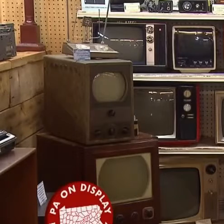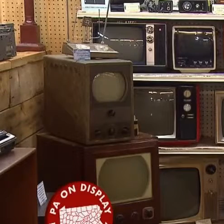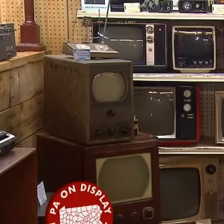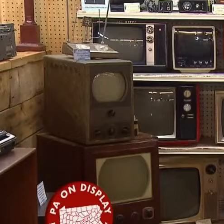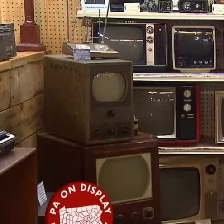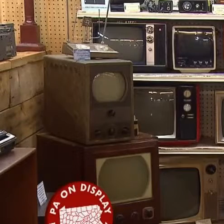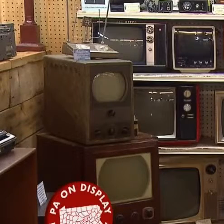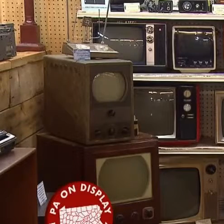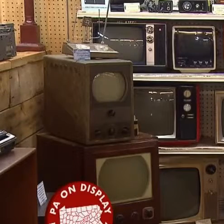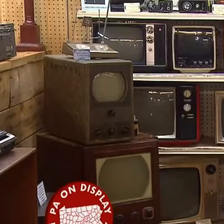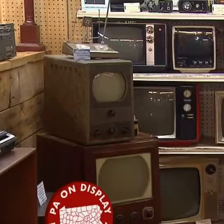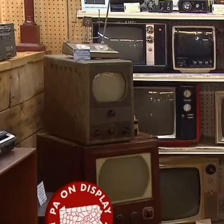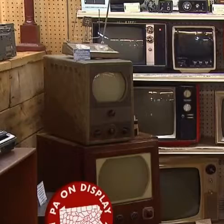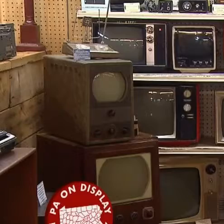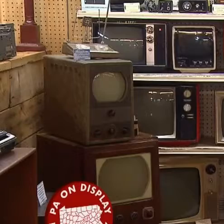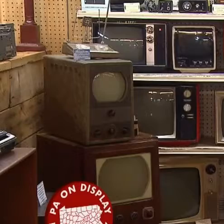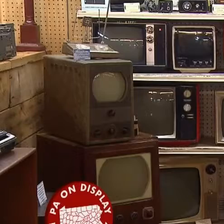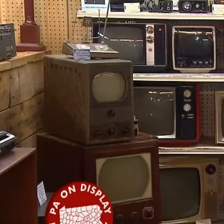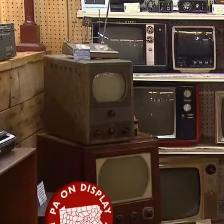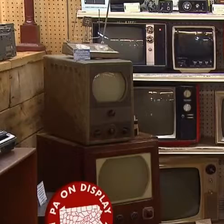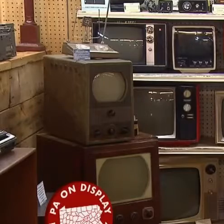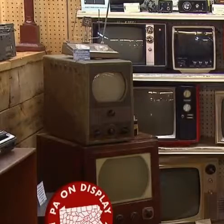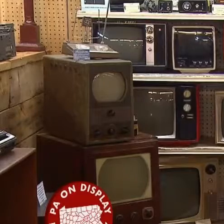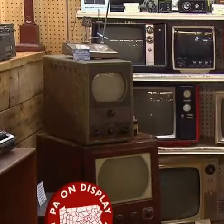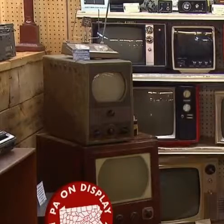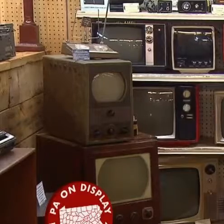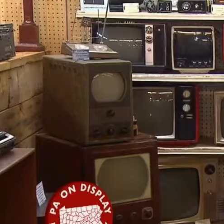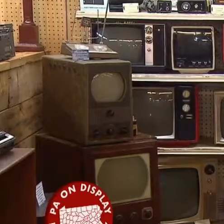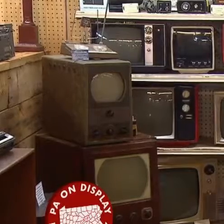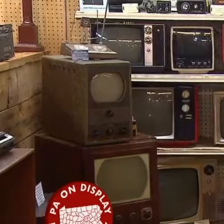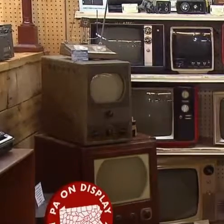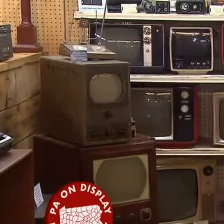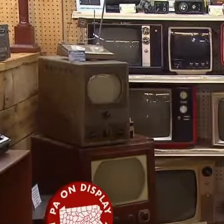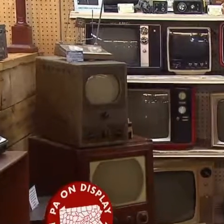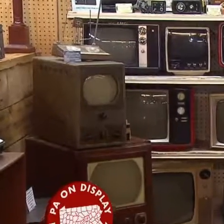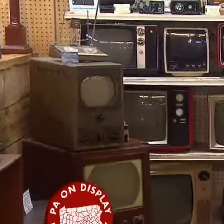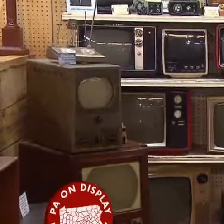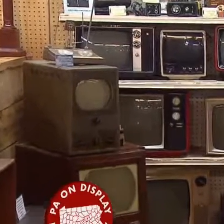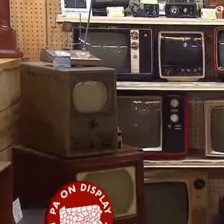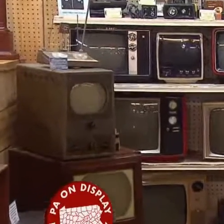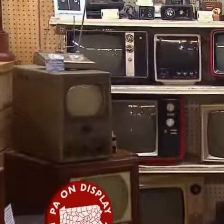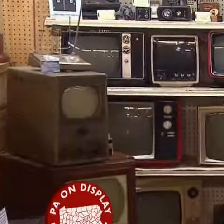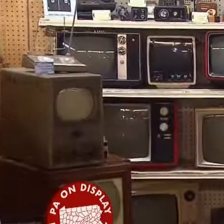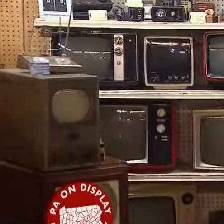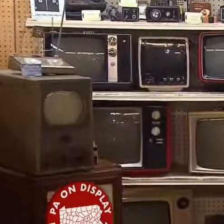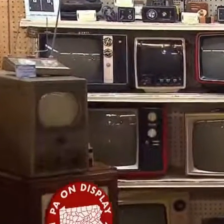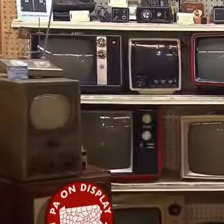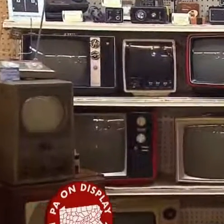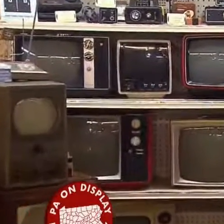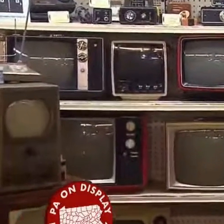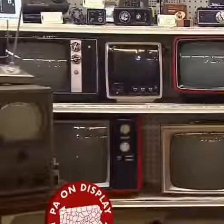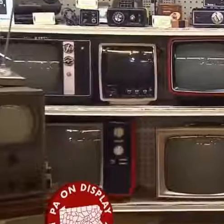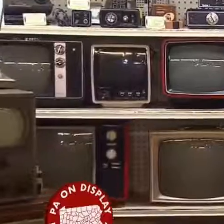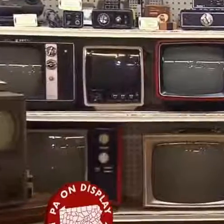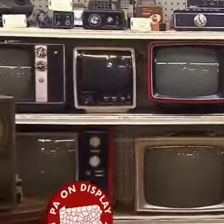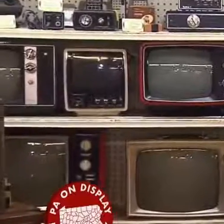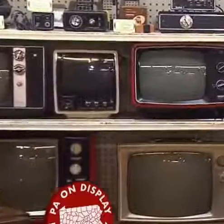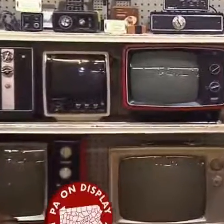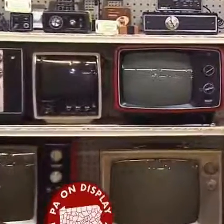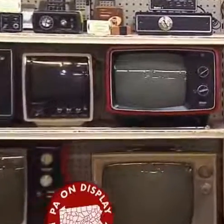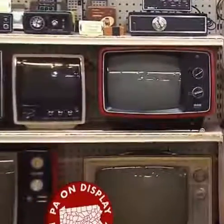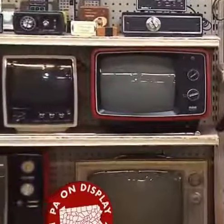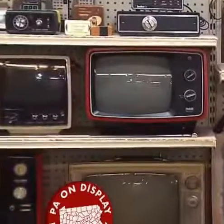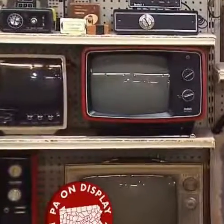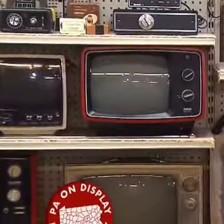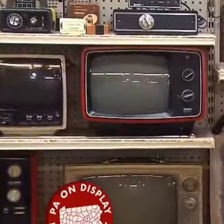50s, and that's a home unit. This is one of the first portable TV sets. We